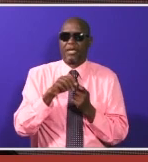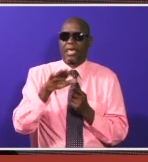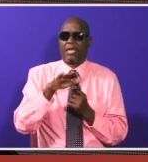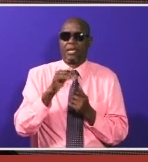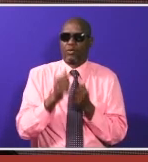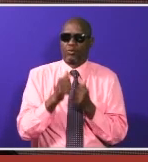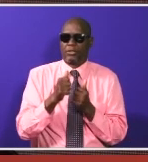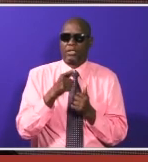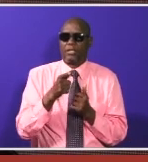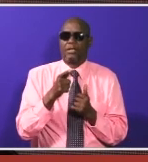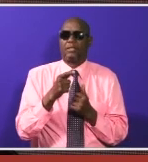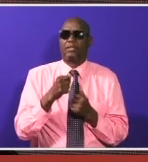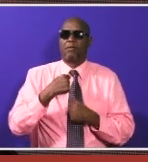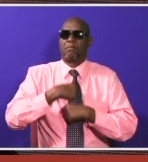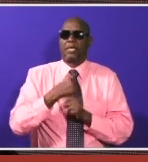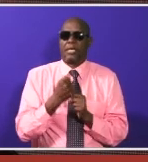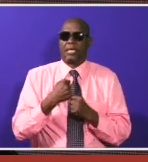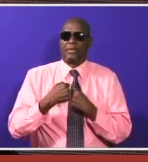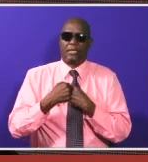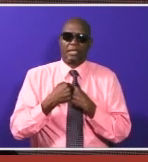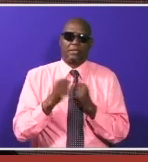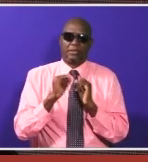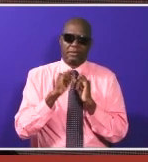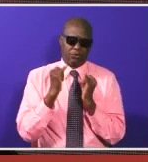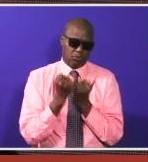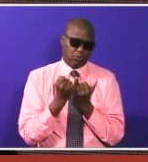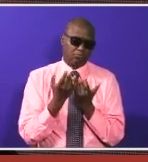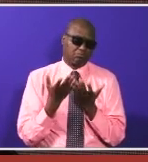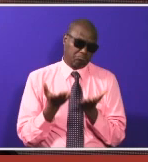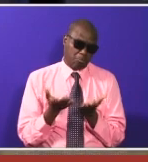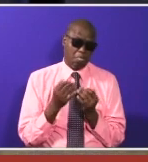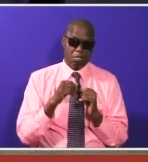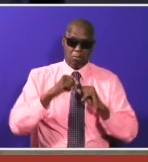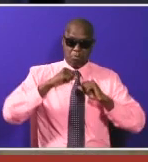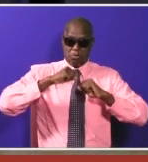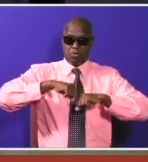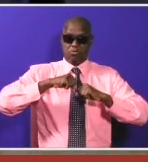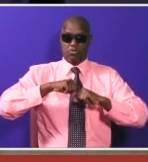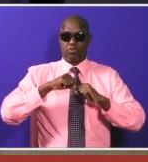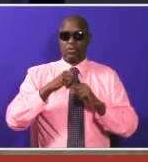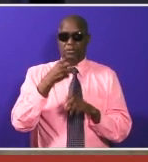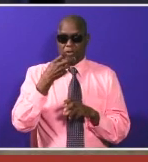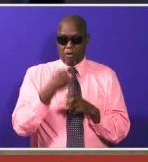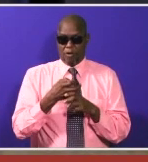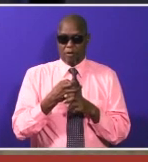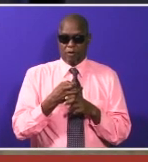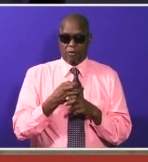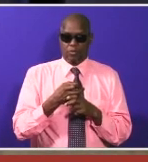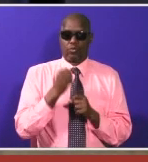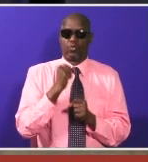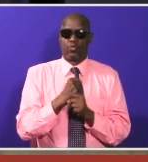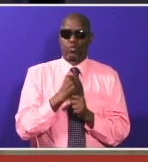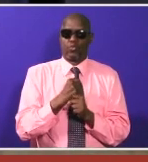that can cause a bit of a challenge for an institution to run. So it is very possible that it will be very difficult to be able to do the normal